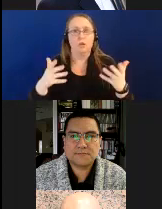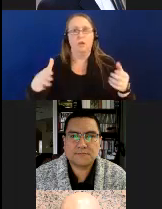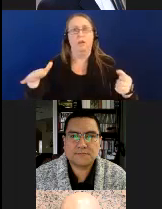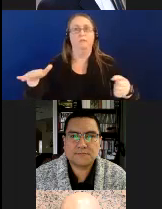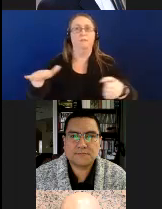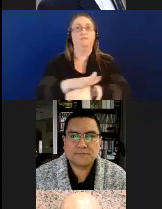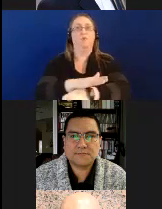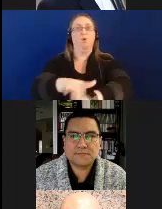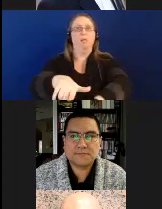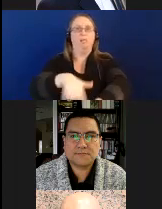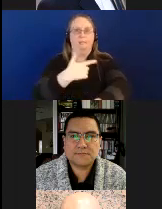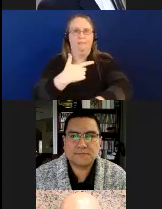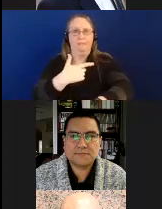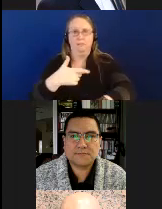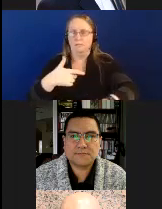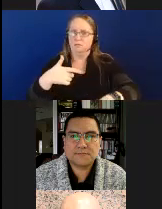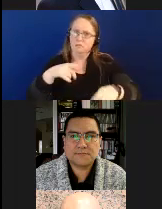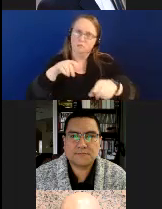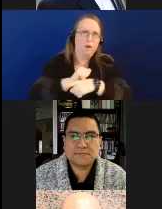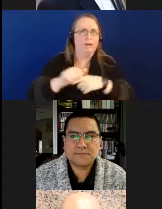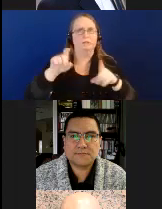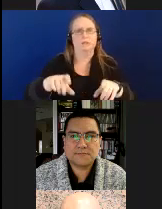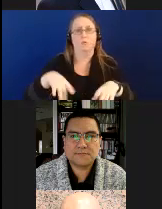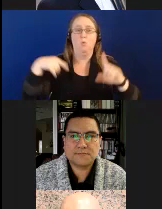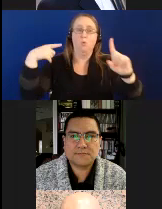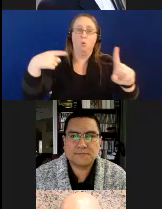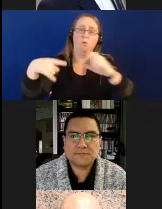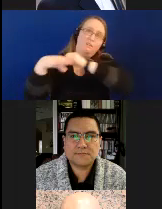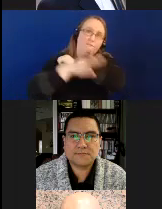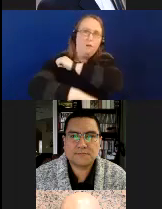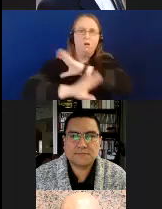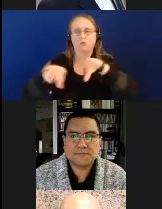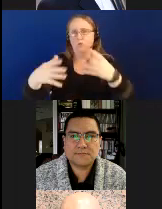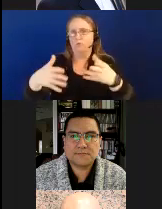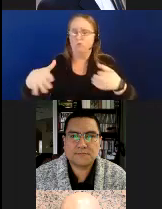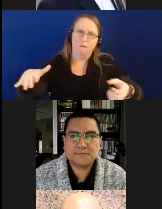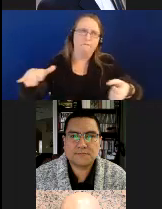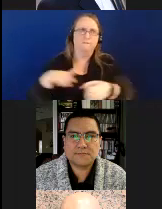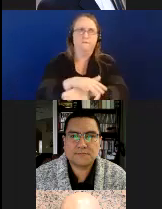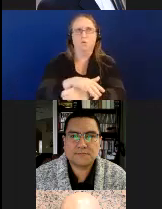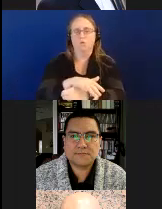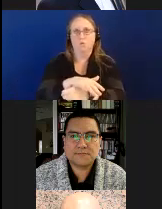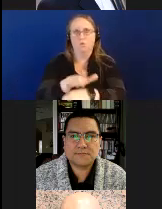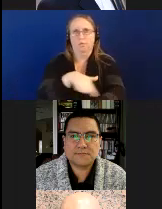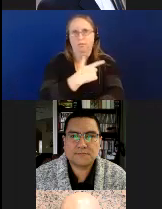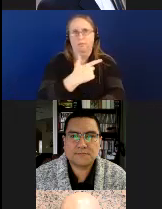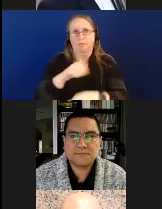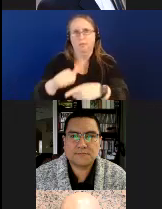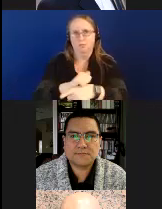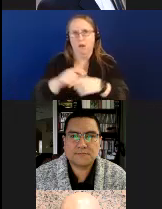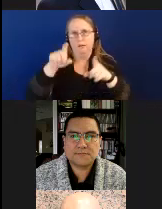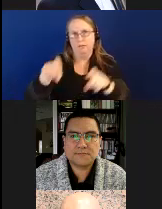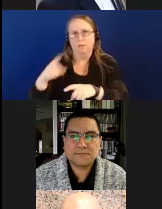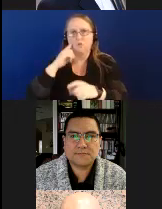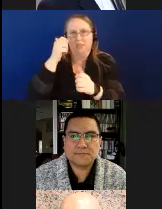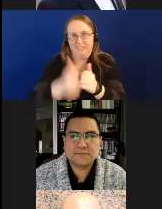practice test. So our goal is in fall to be able to give you this full-length practice test for every single content area grade level that will